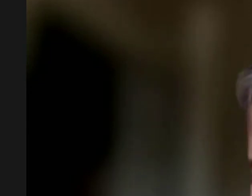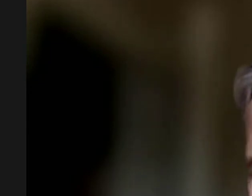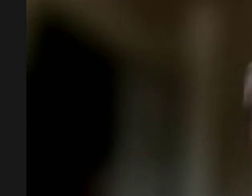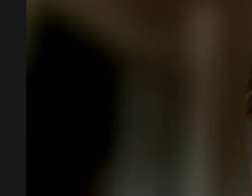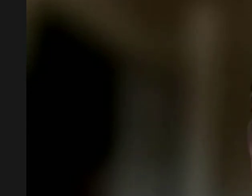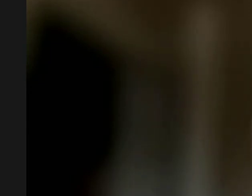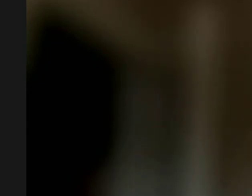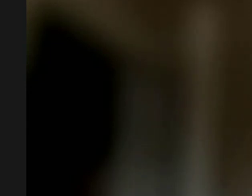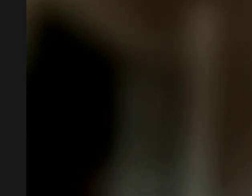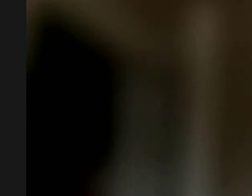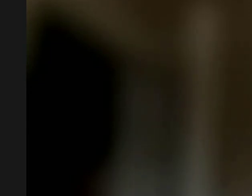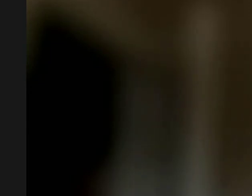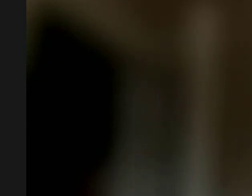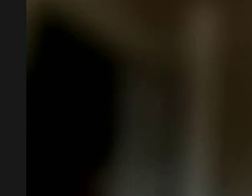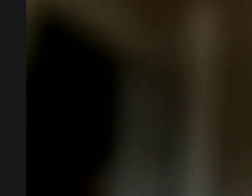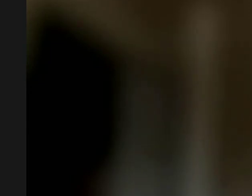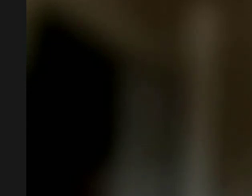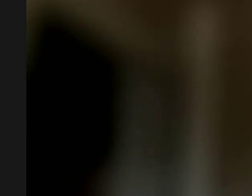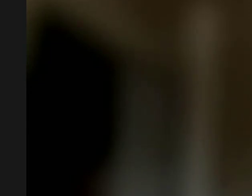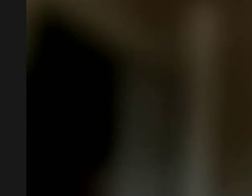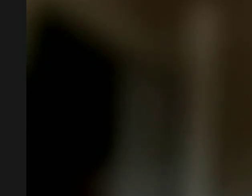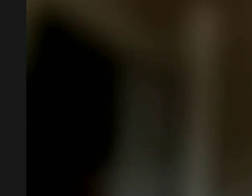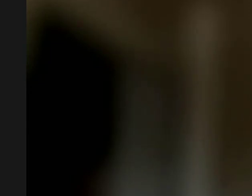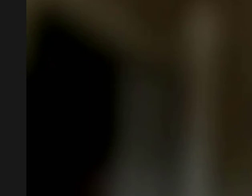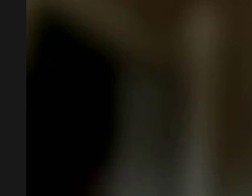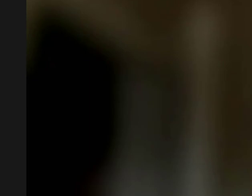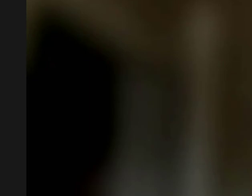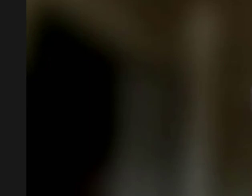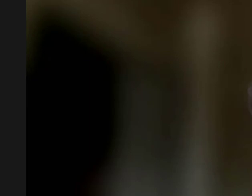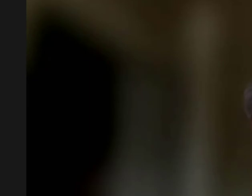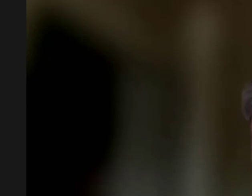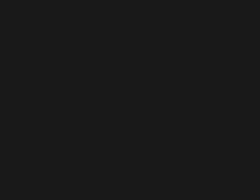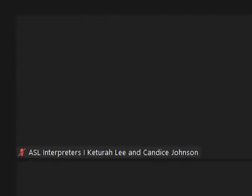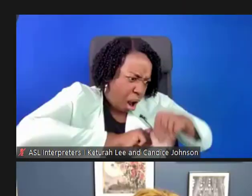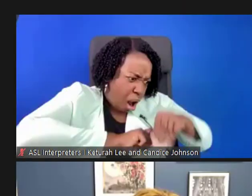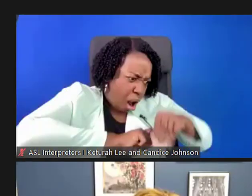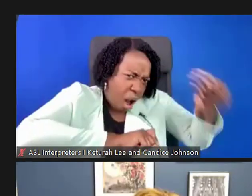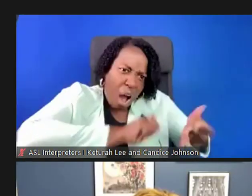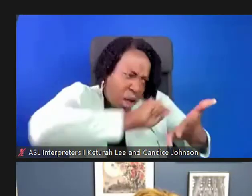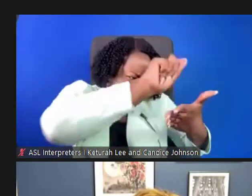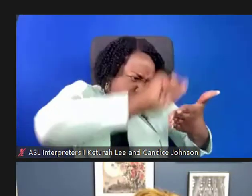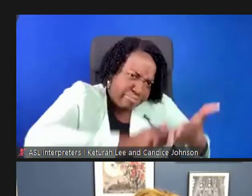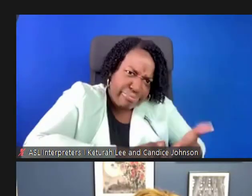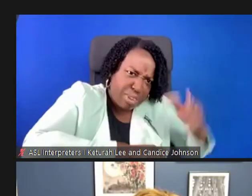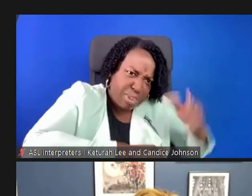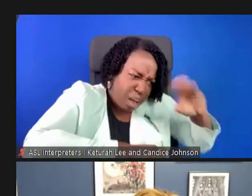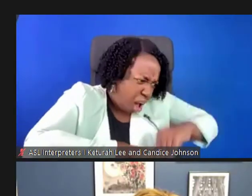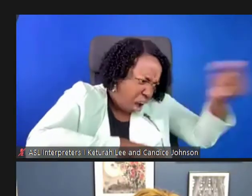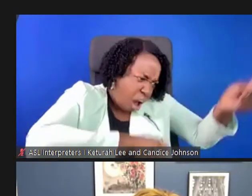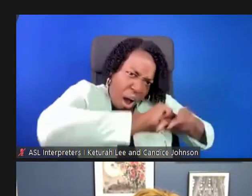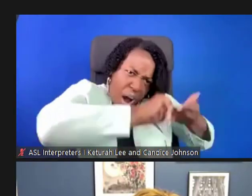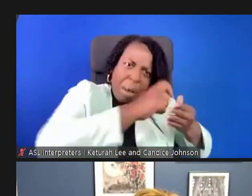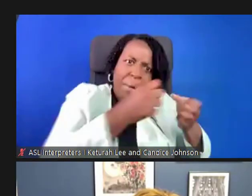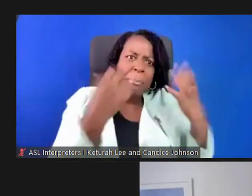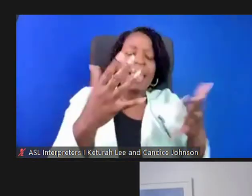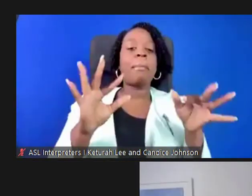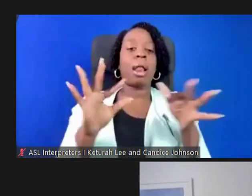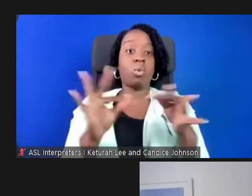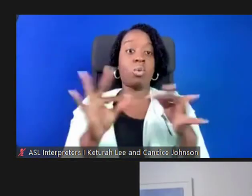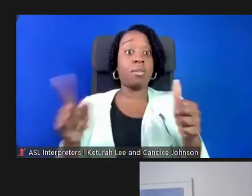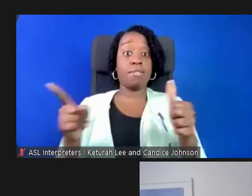pages of notes here, and I have just a few minutes to sort of provide some commentary. First thing I wanted to say